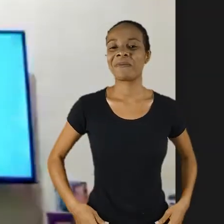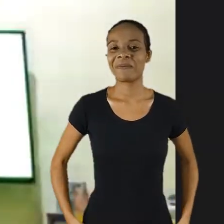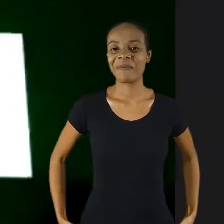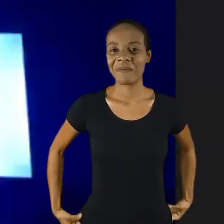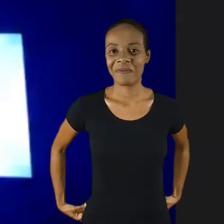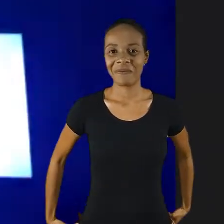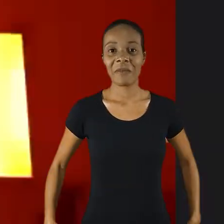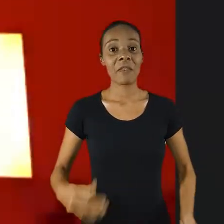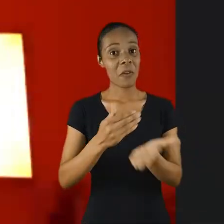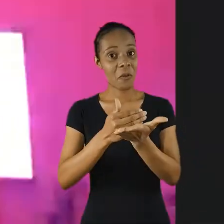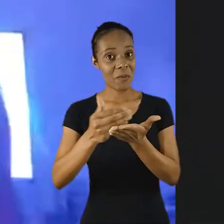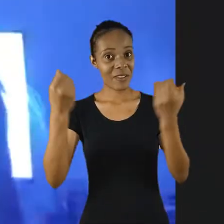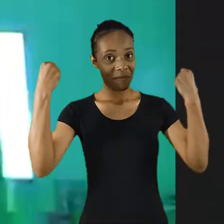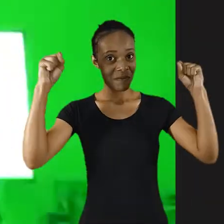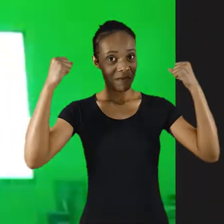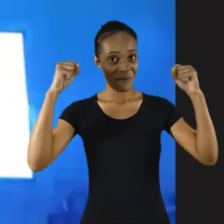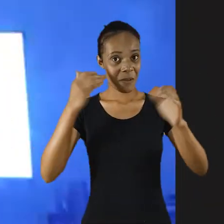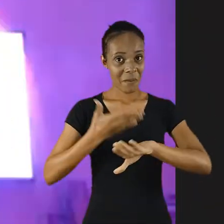Bora, Juliana. Amei.